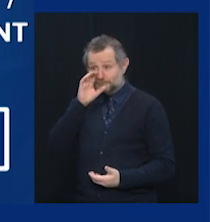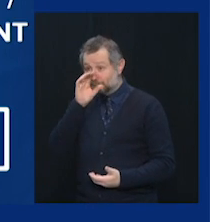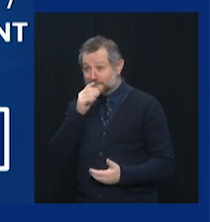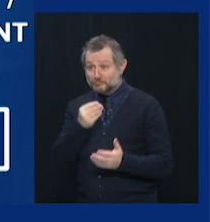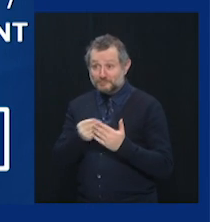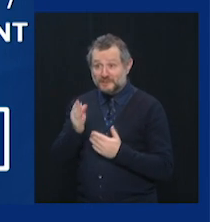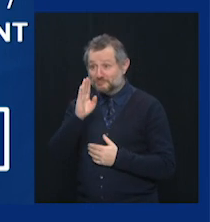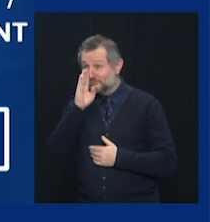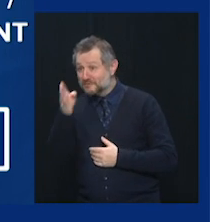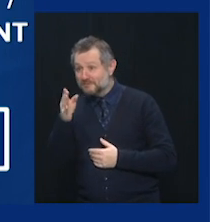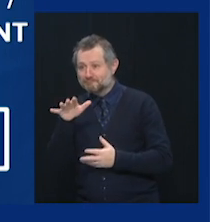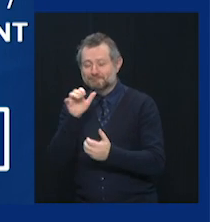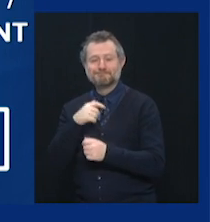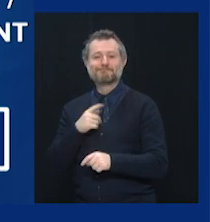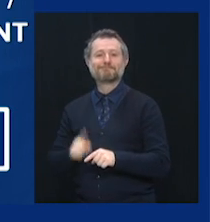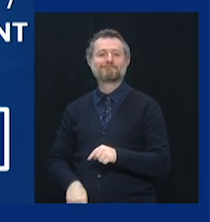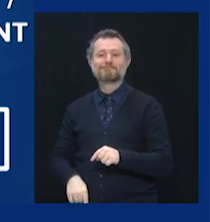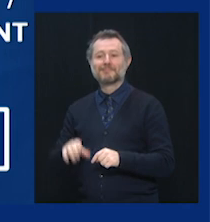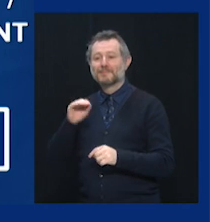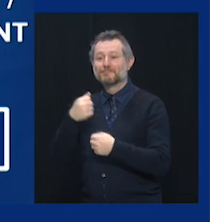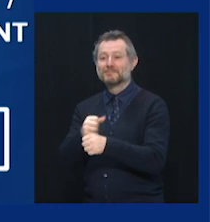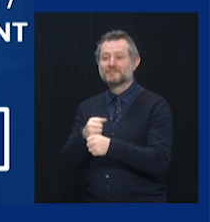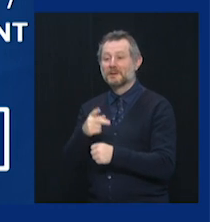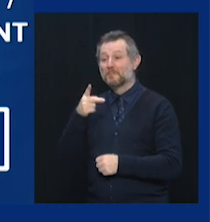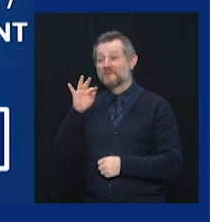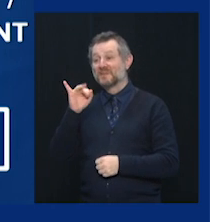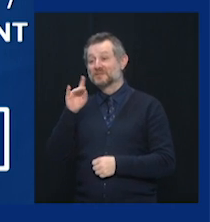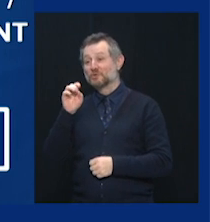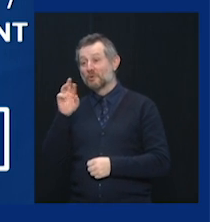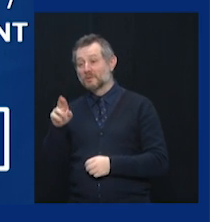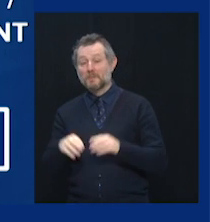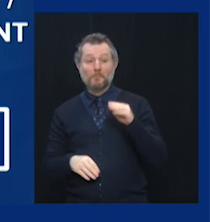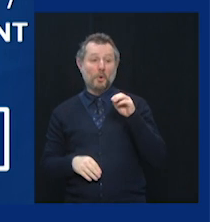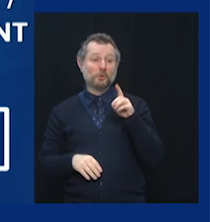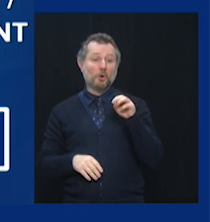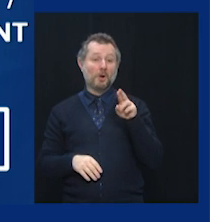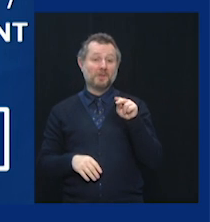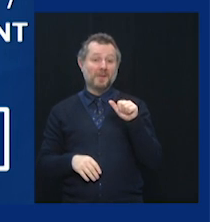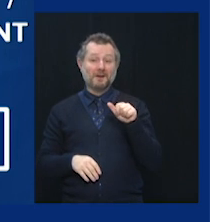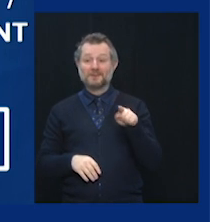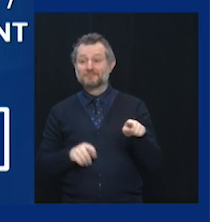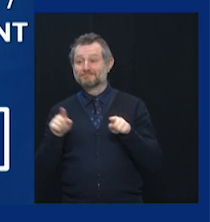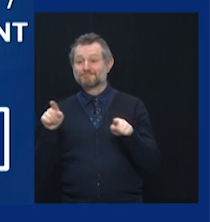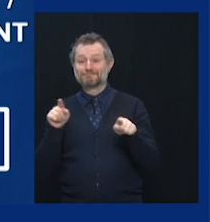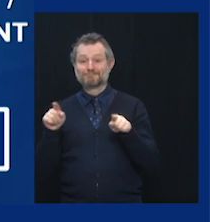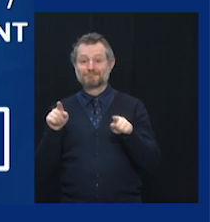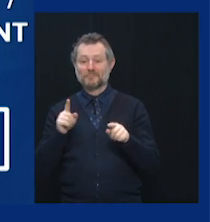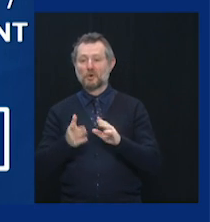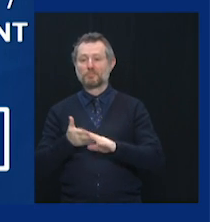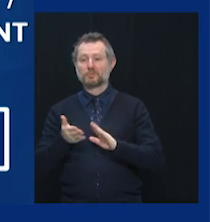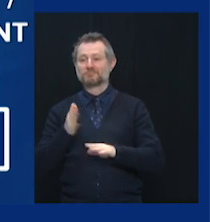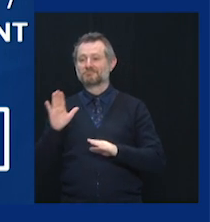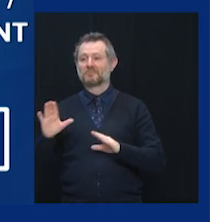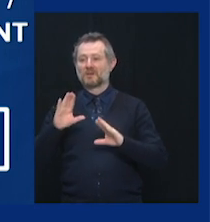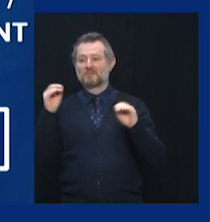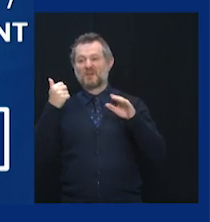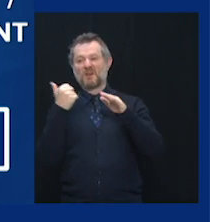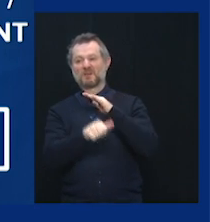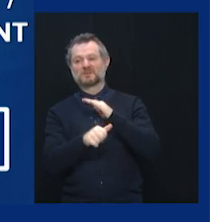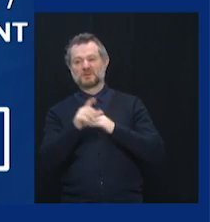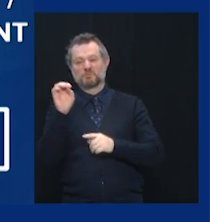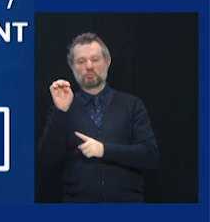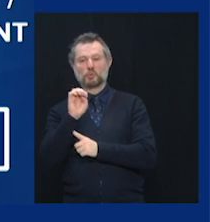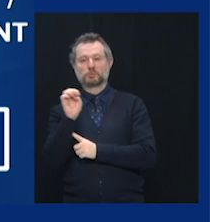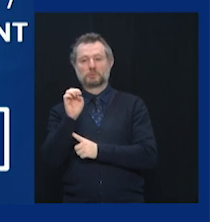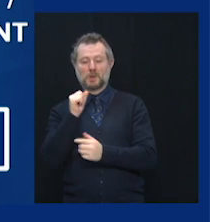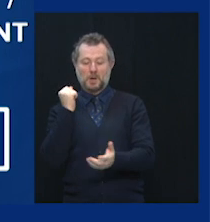own. Pfizer and Moderna are both operating under something called an emergency authorization